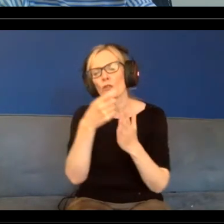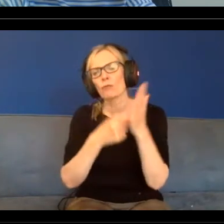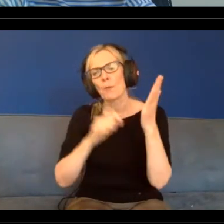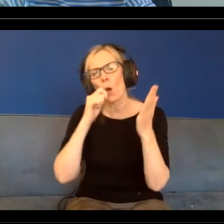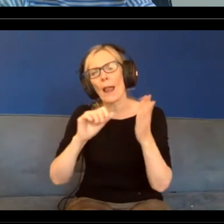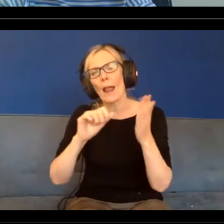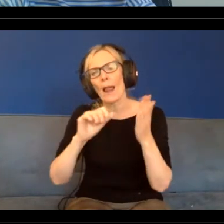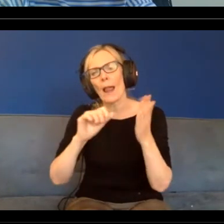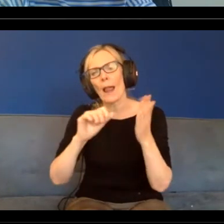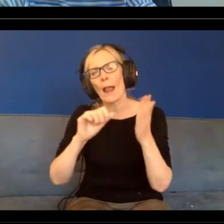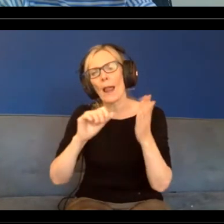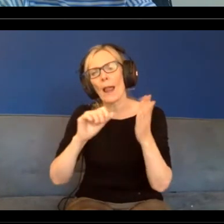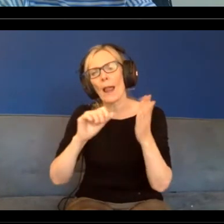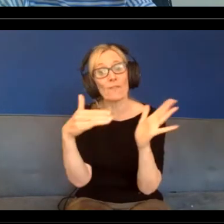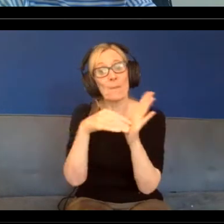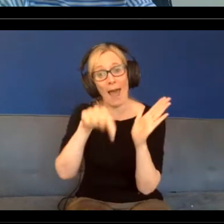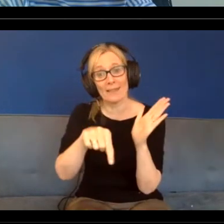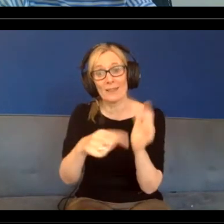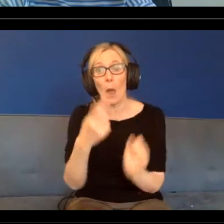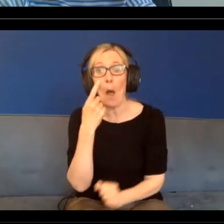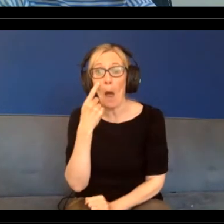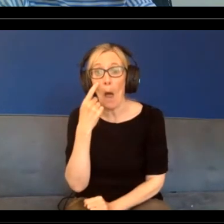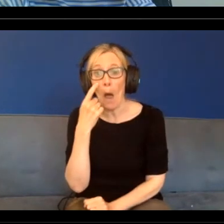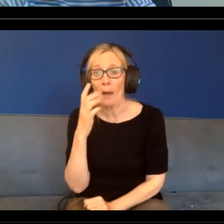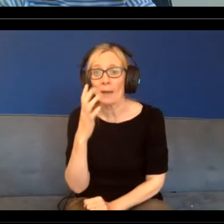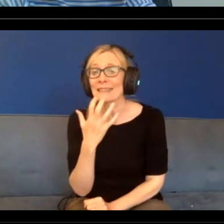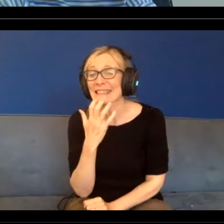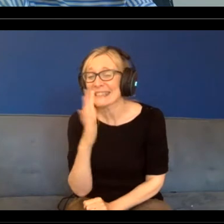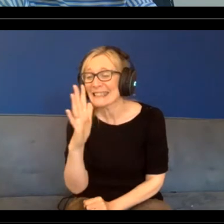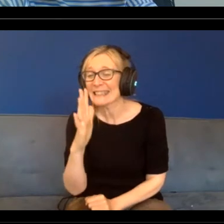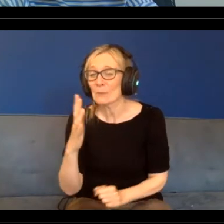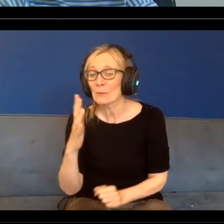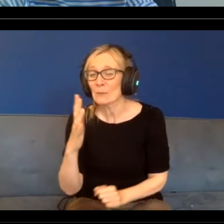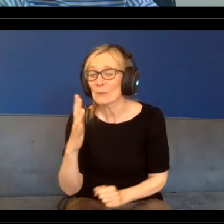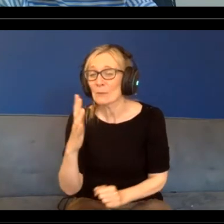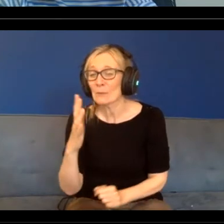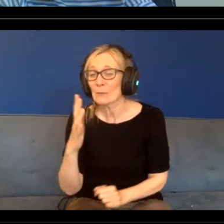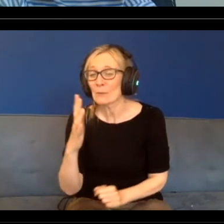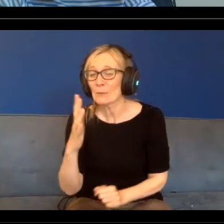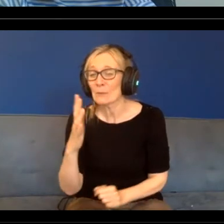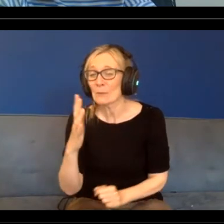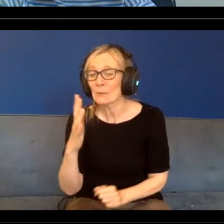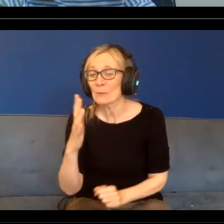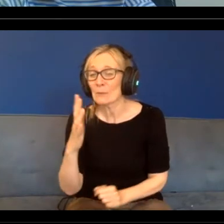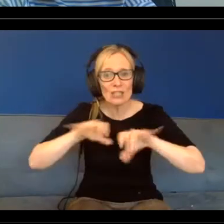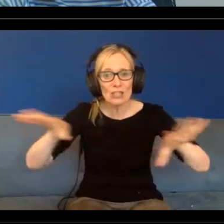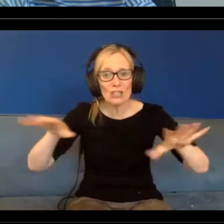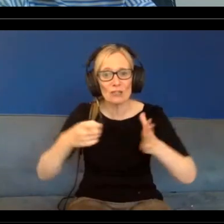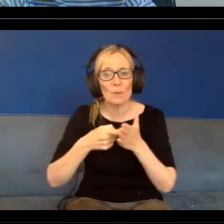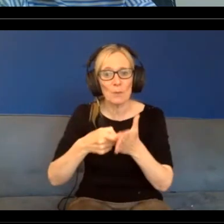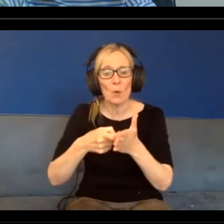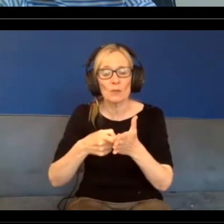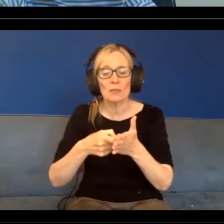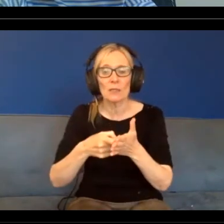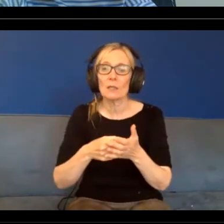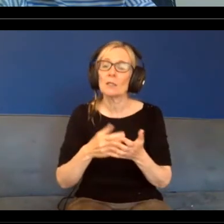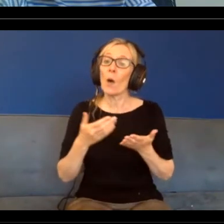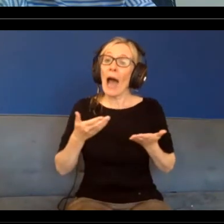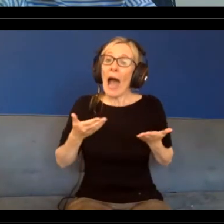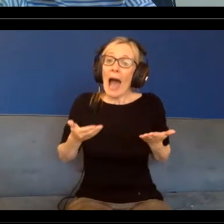month, so bear with us whilst we get that out there, are that pleasantly, 80% of disabled